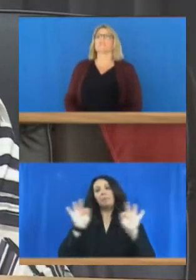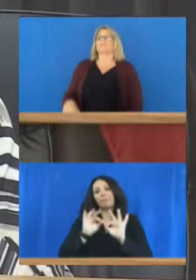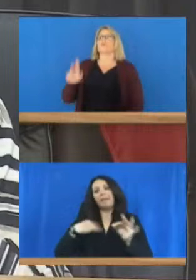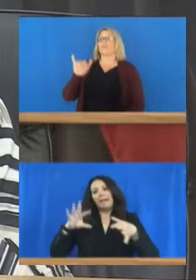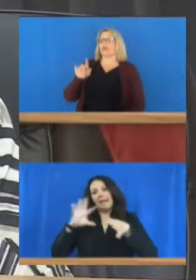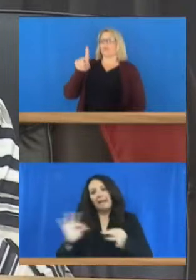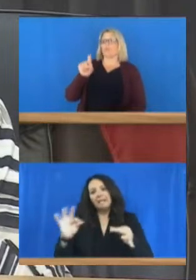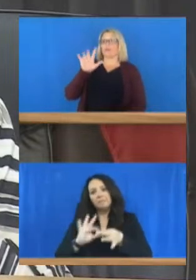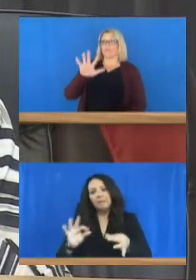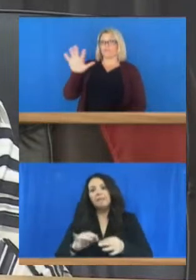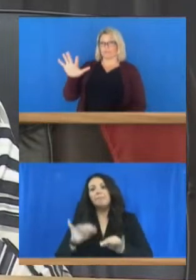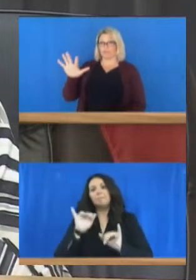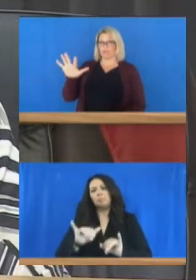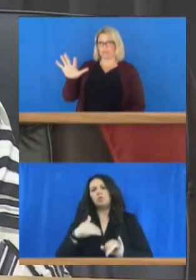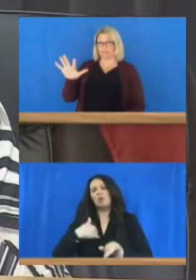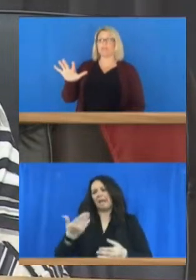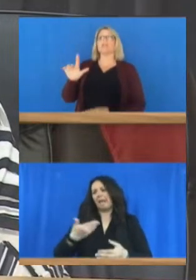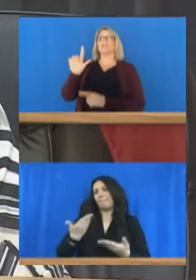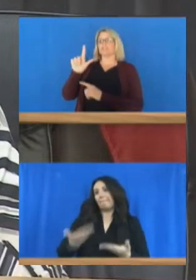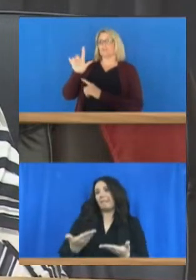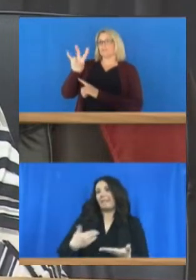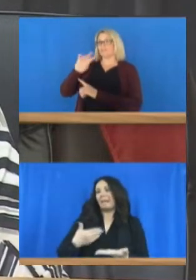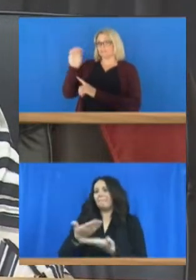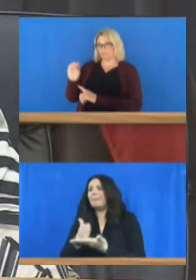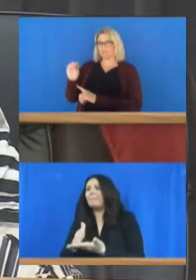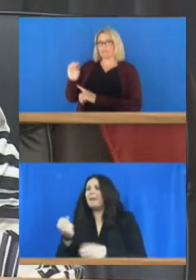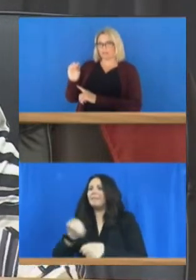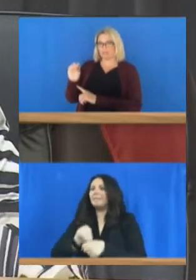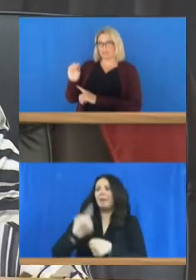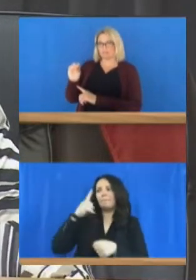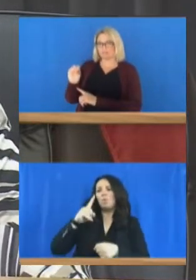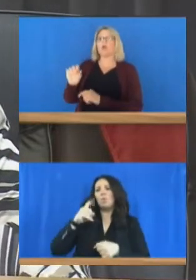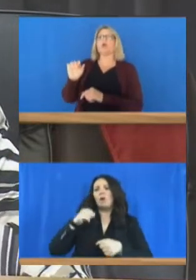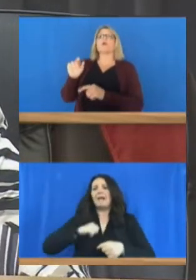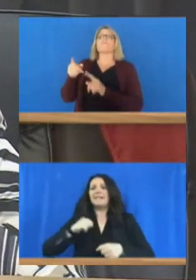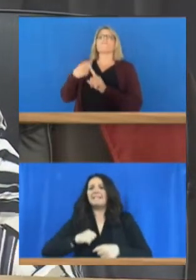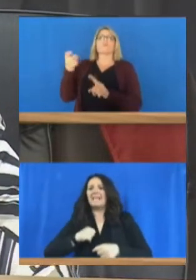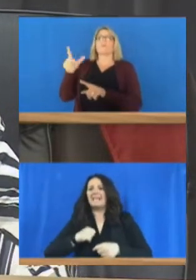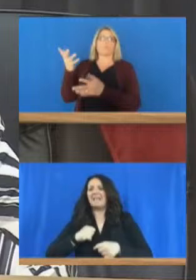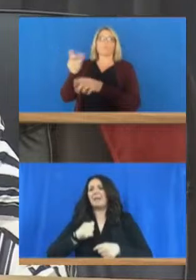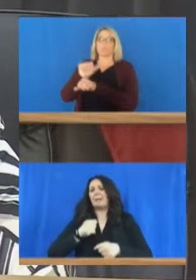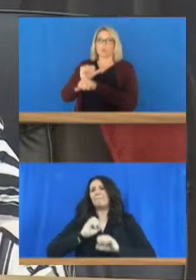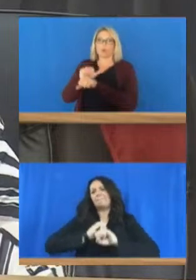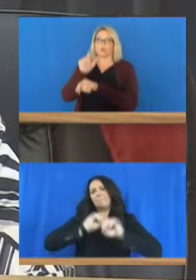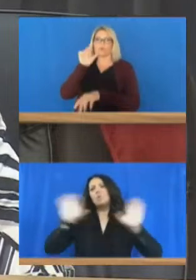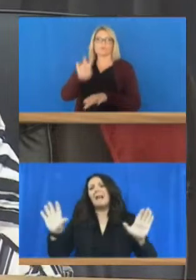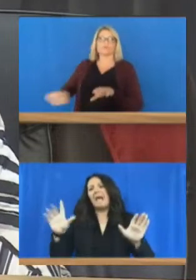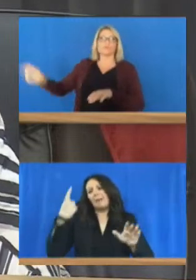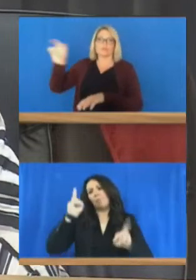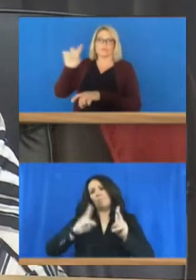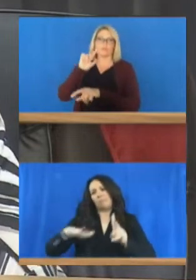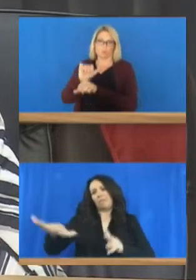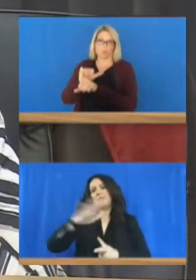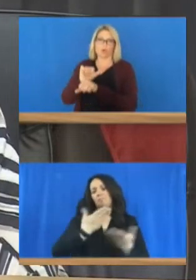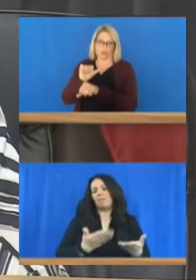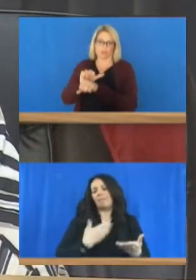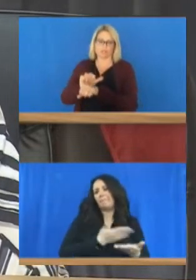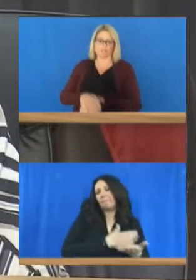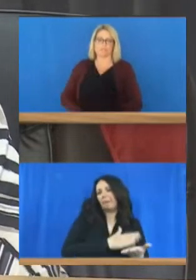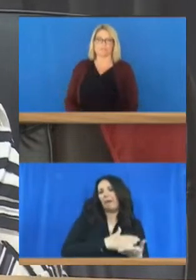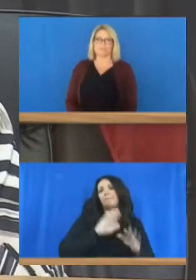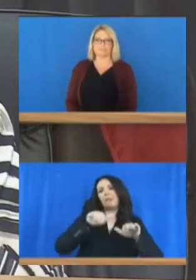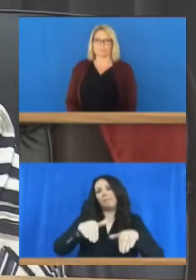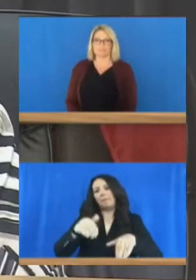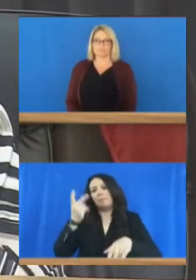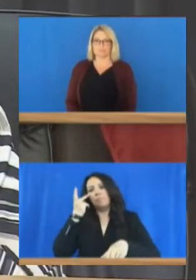us outside of our province, and it is very, very easy for it to continue to enter our province, even with the restrictions that we have in place.